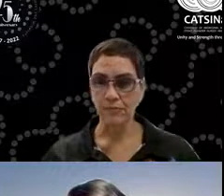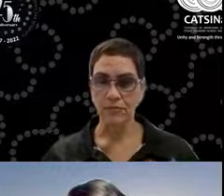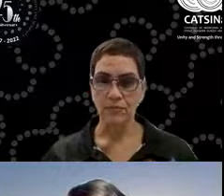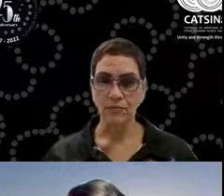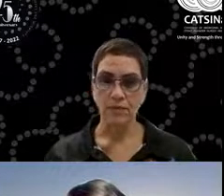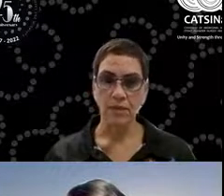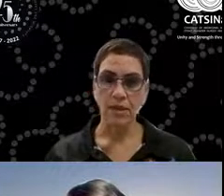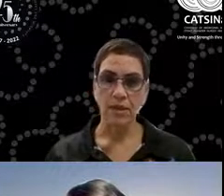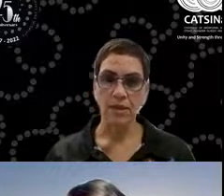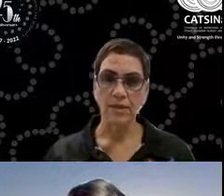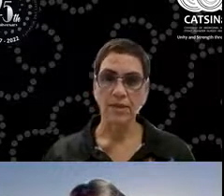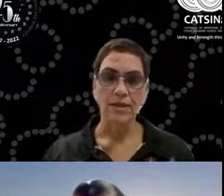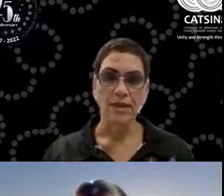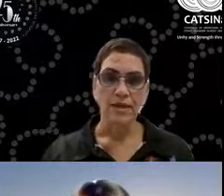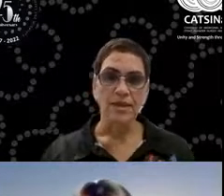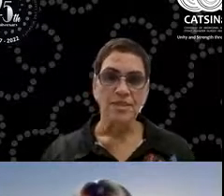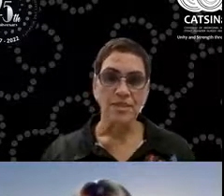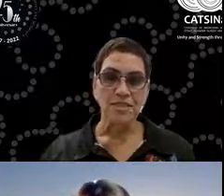Reading.